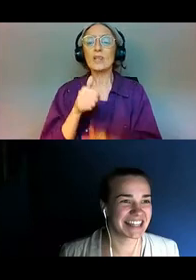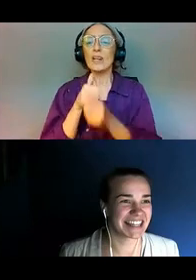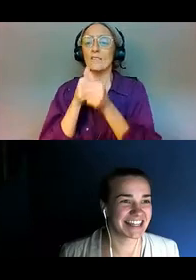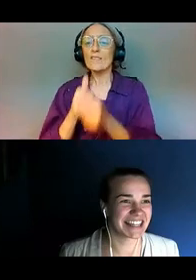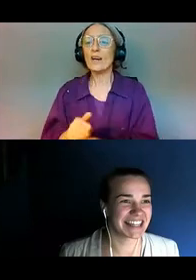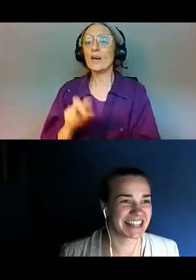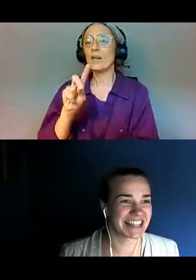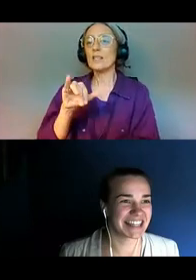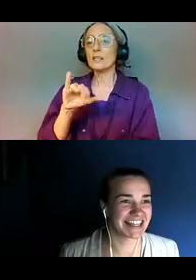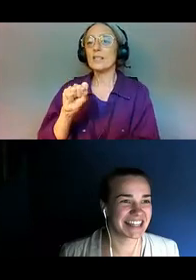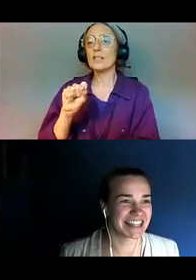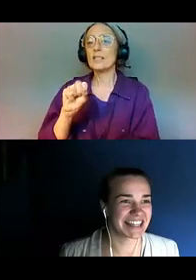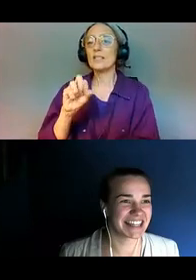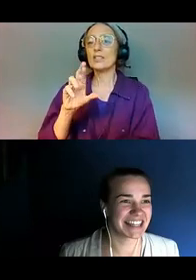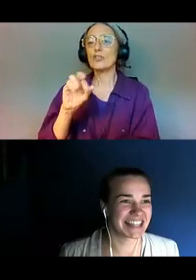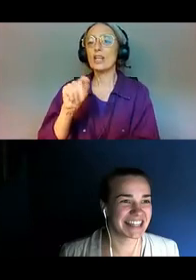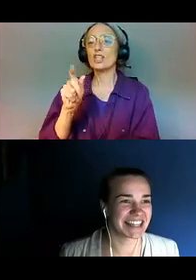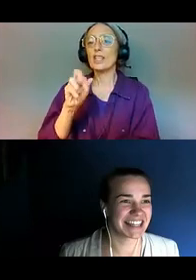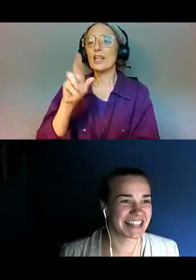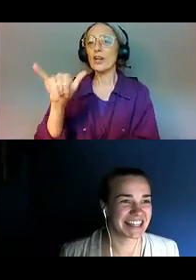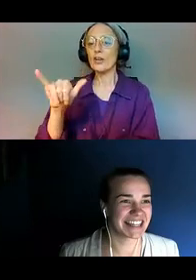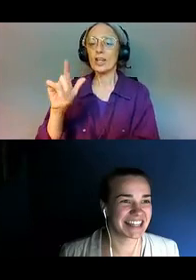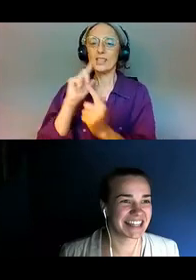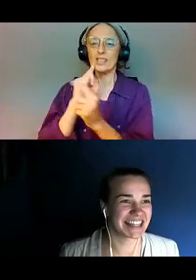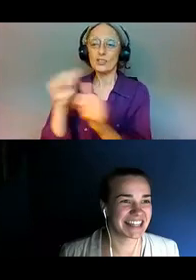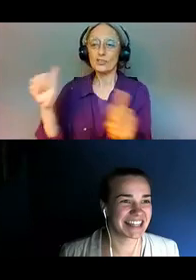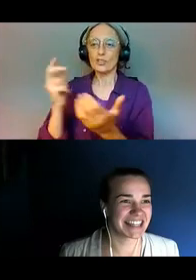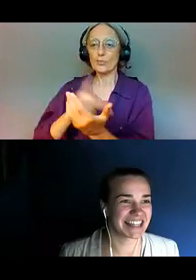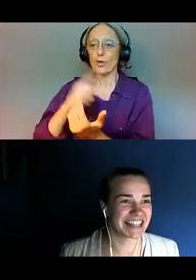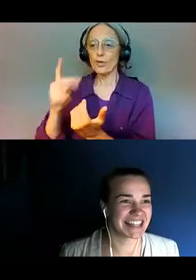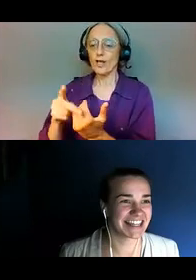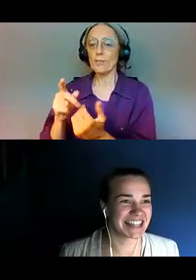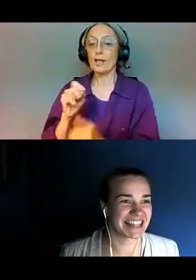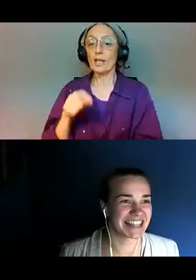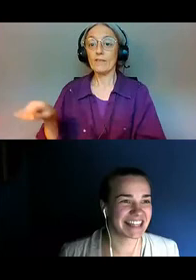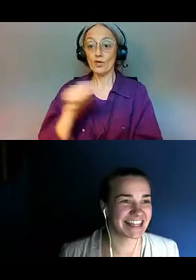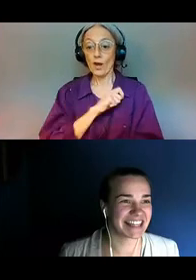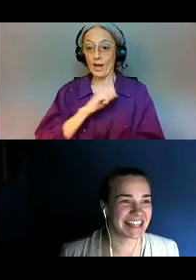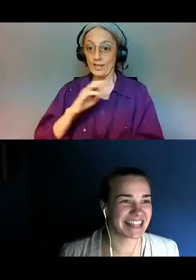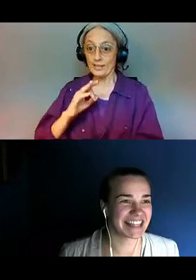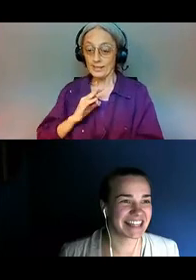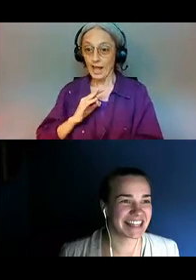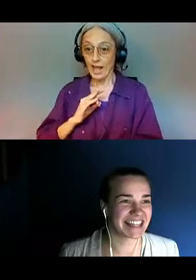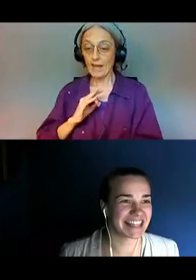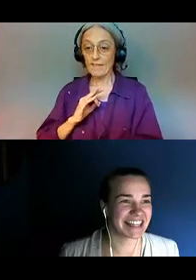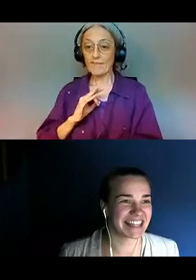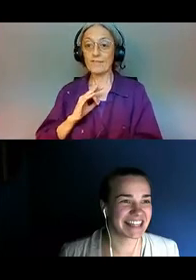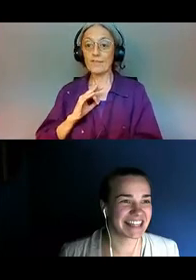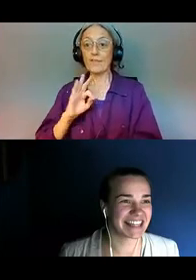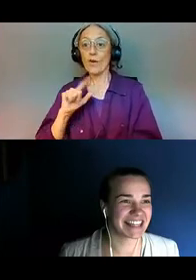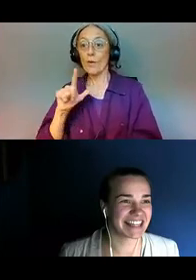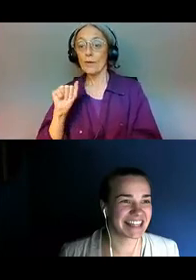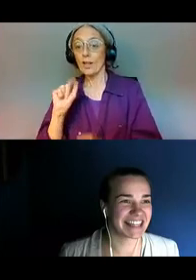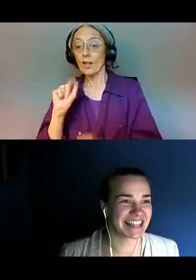if you are a STOP or SAP formula subgrantee or state administrator,